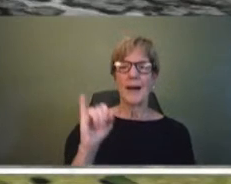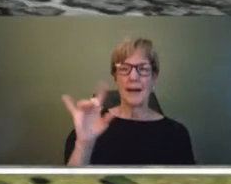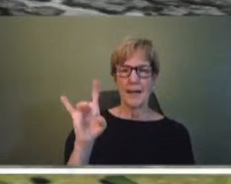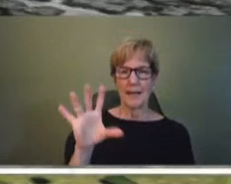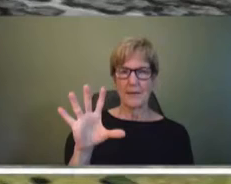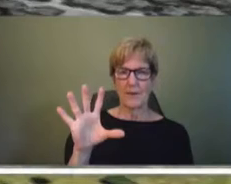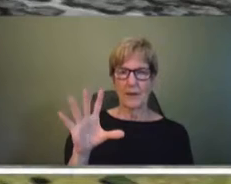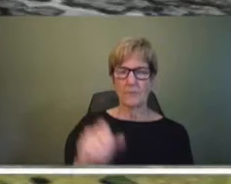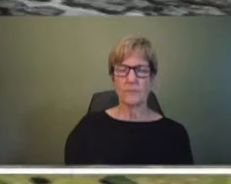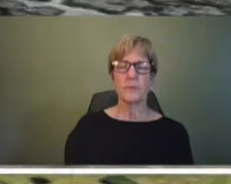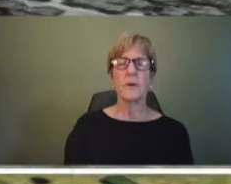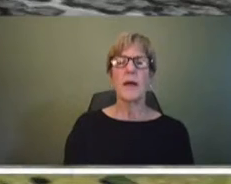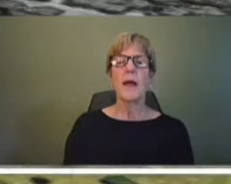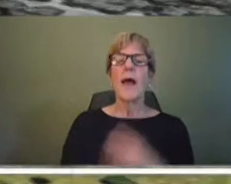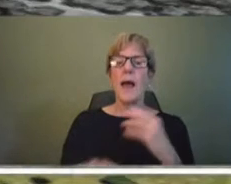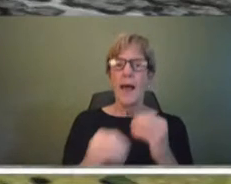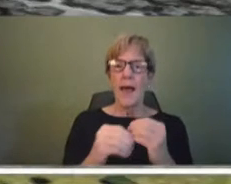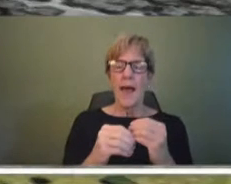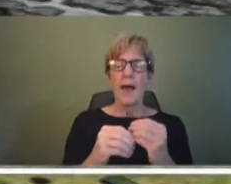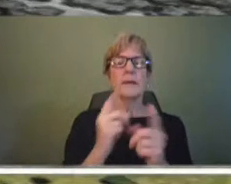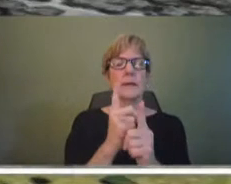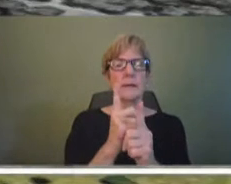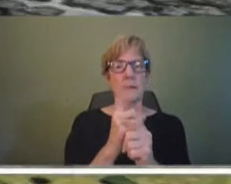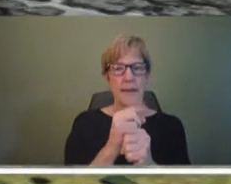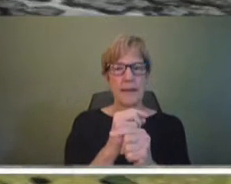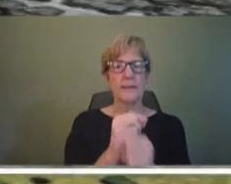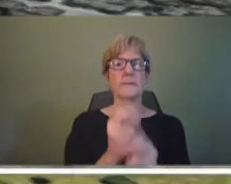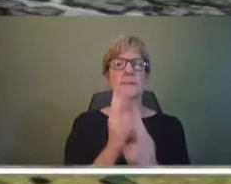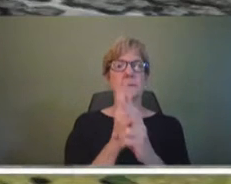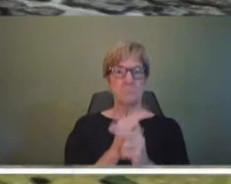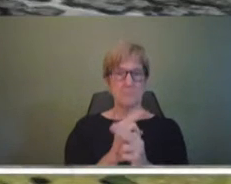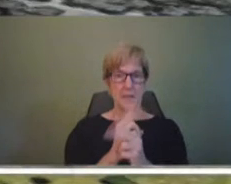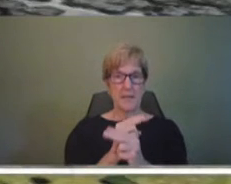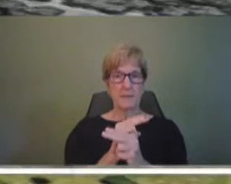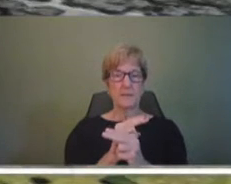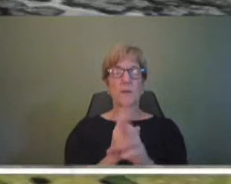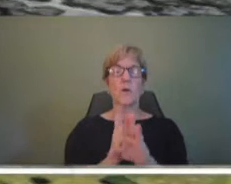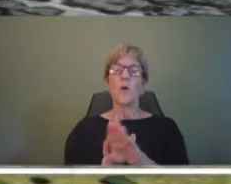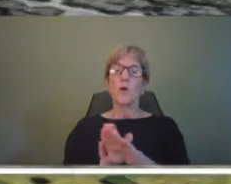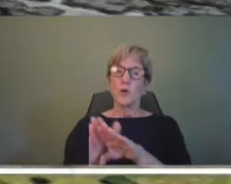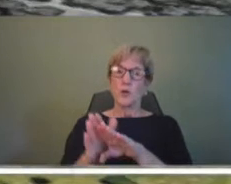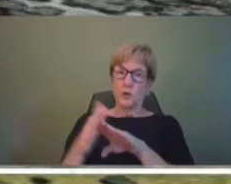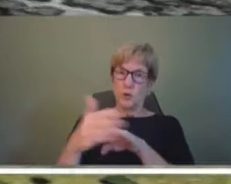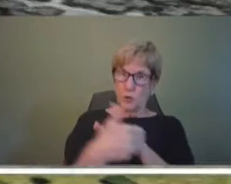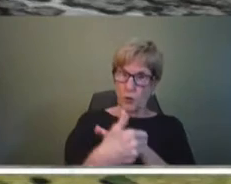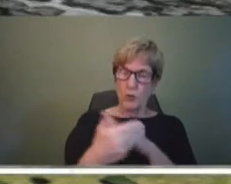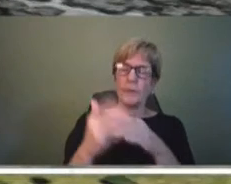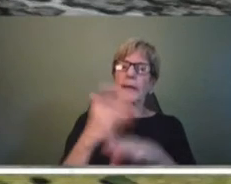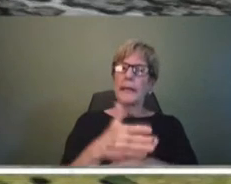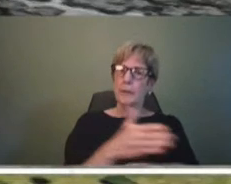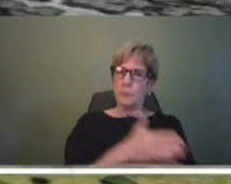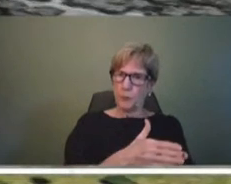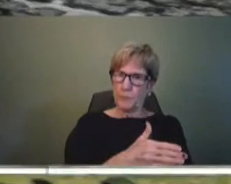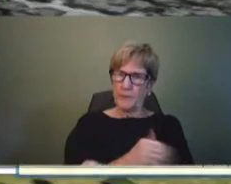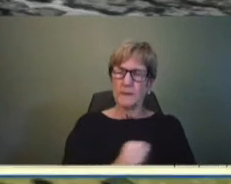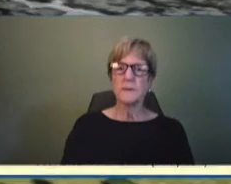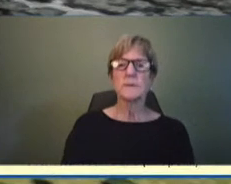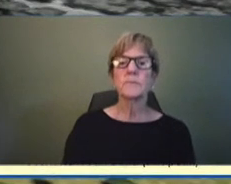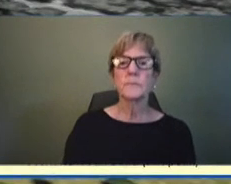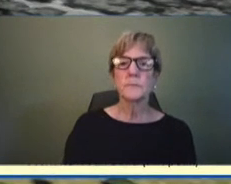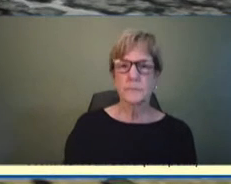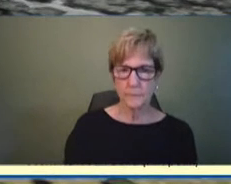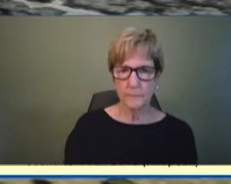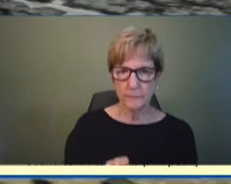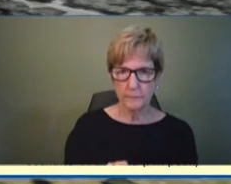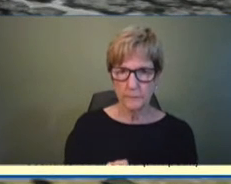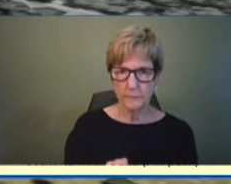going to be adding some Lanes there and essentially the turn lanes are going to make significant improvements so if you'll hit the RO the roll the video I think all